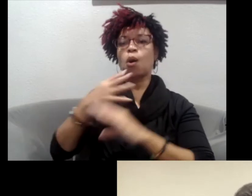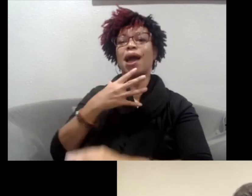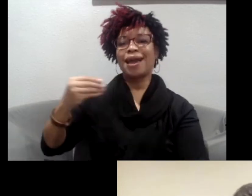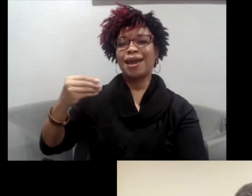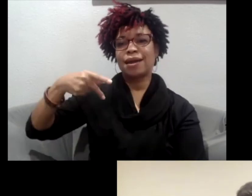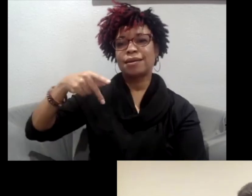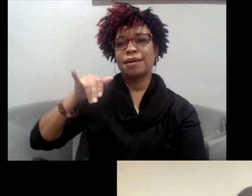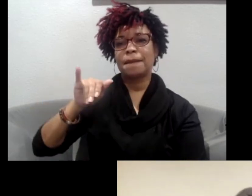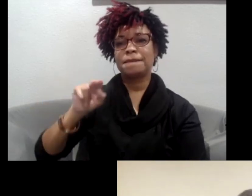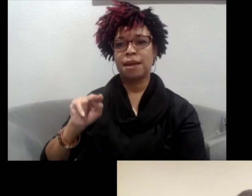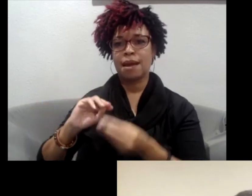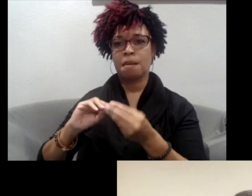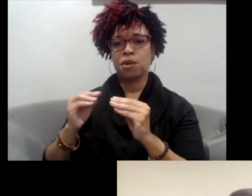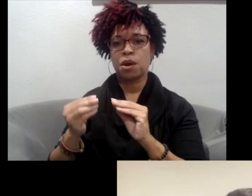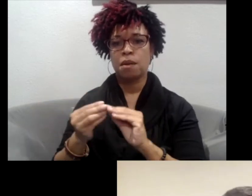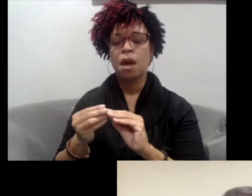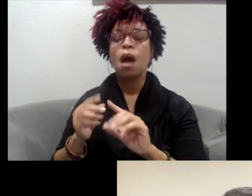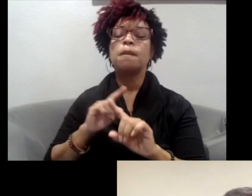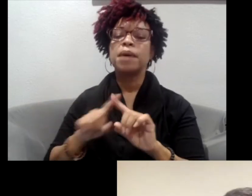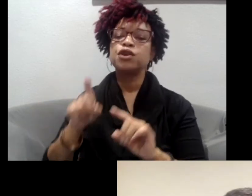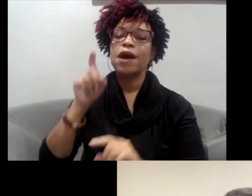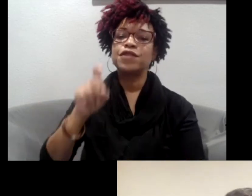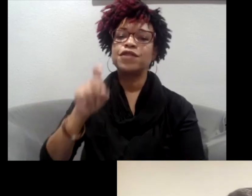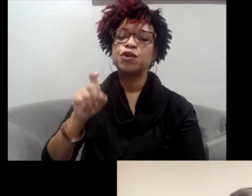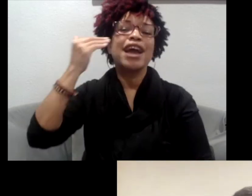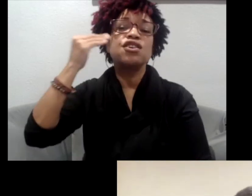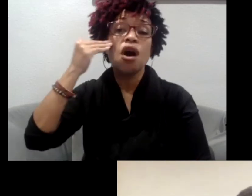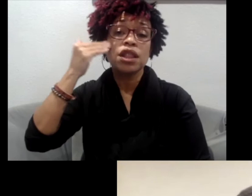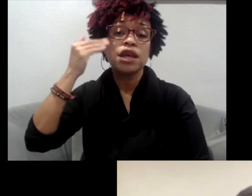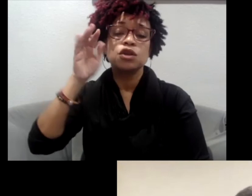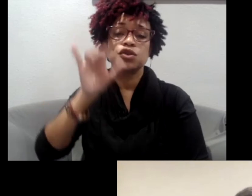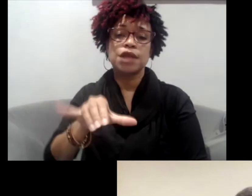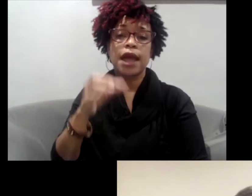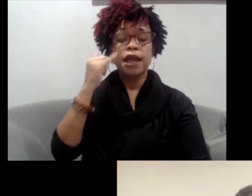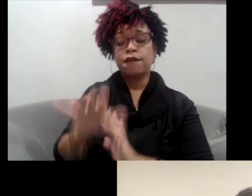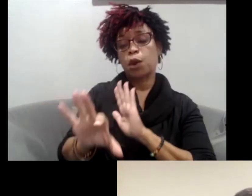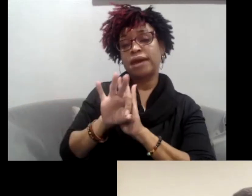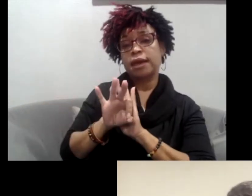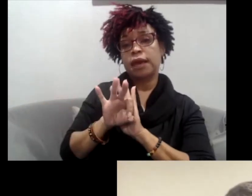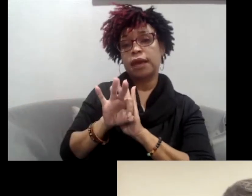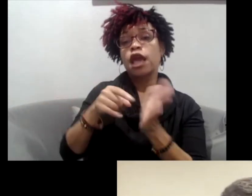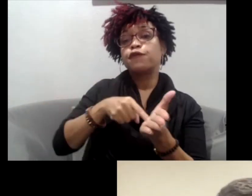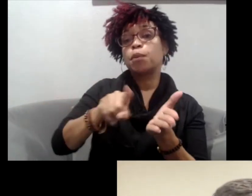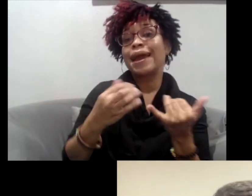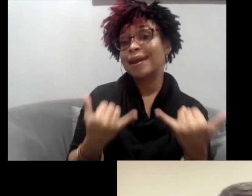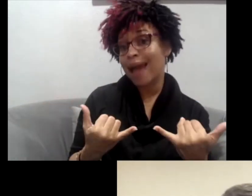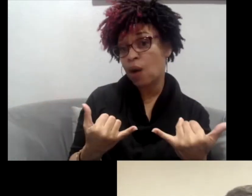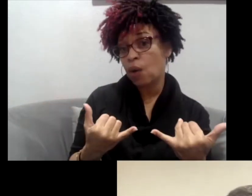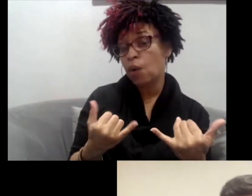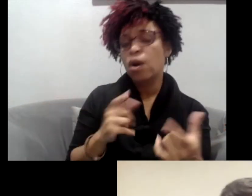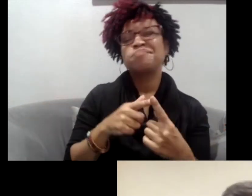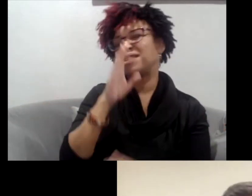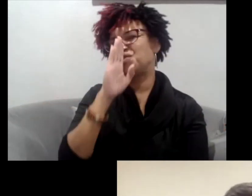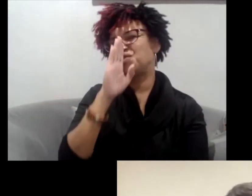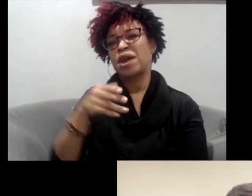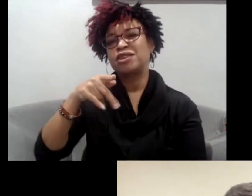you effectively have to acknowledge that if you're paying now, then you'll go straight to it. If you choose